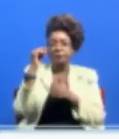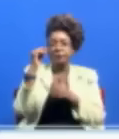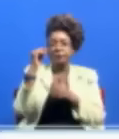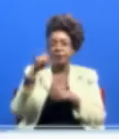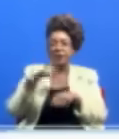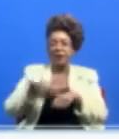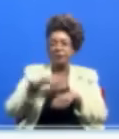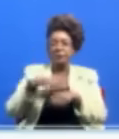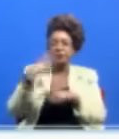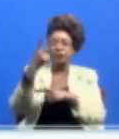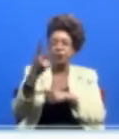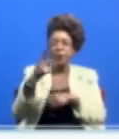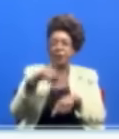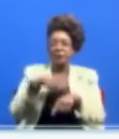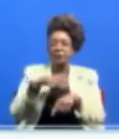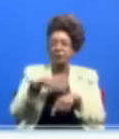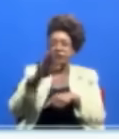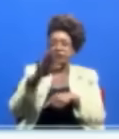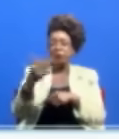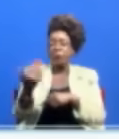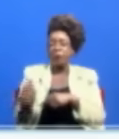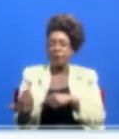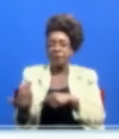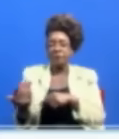Wakati nilikuwa natelelea kwa shamba ya baba yake